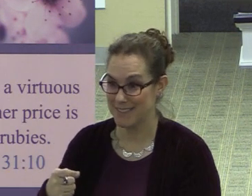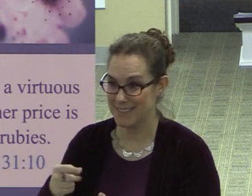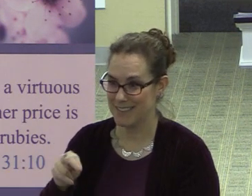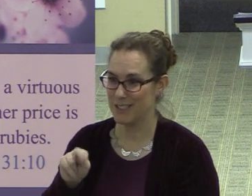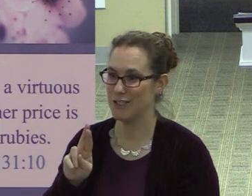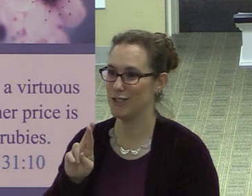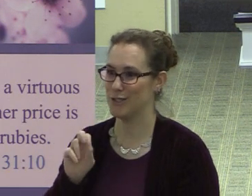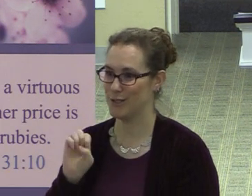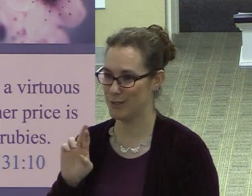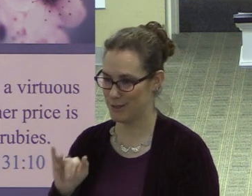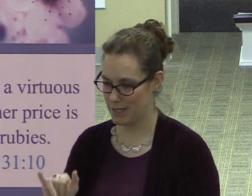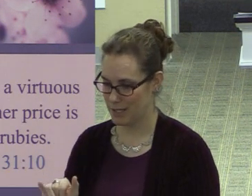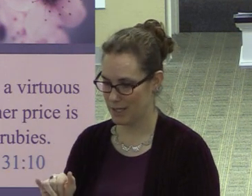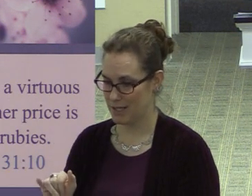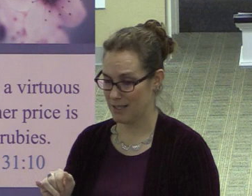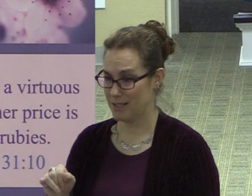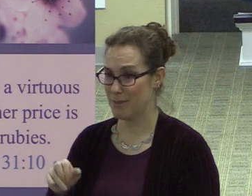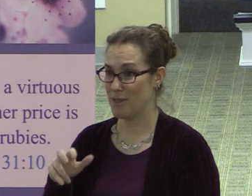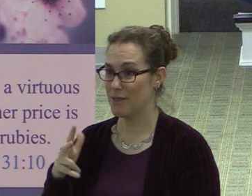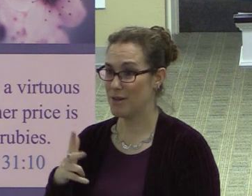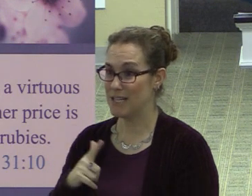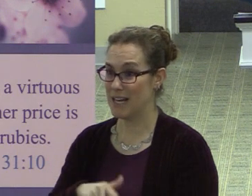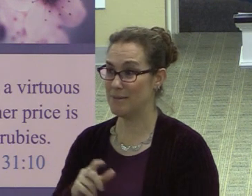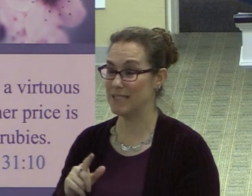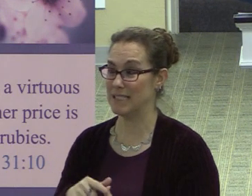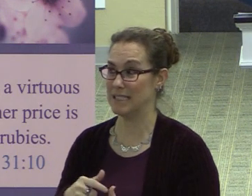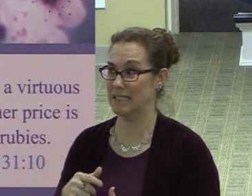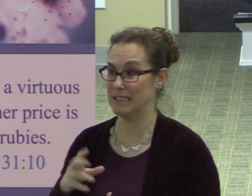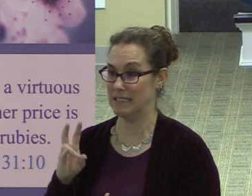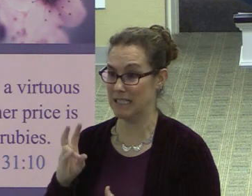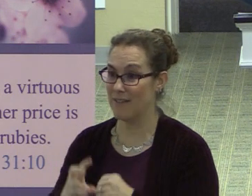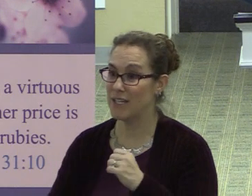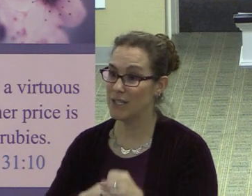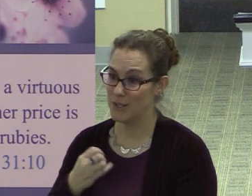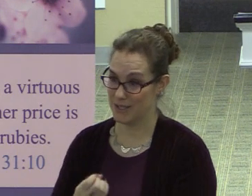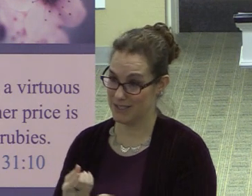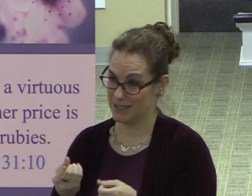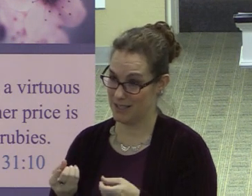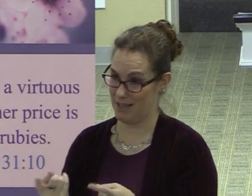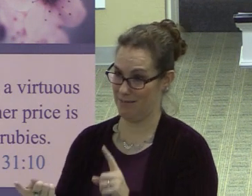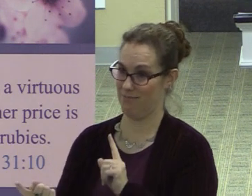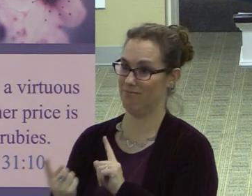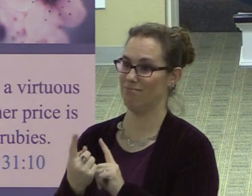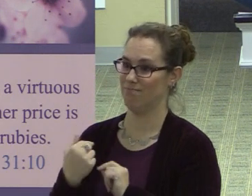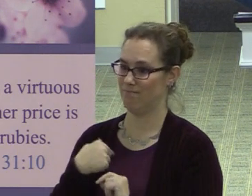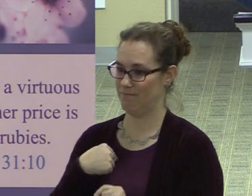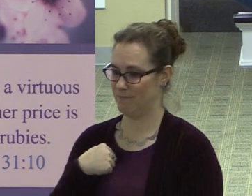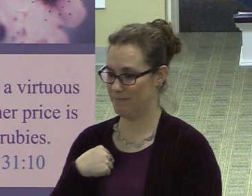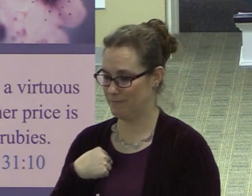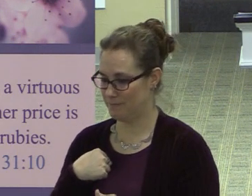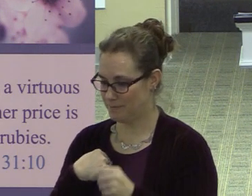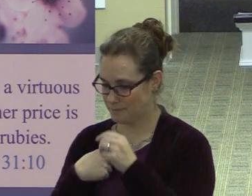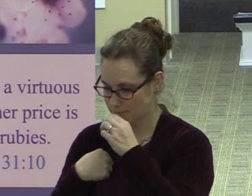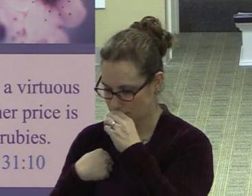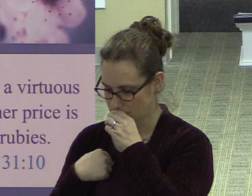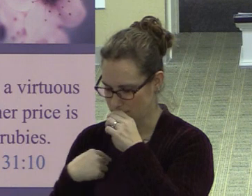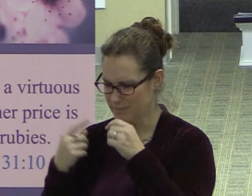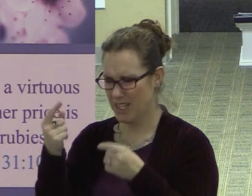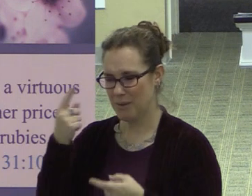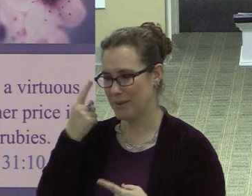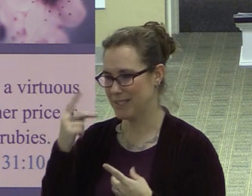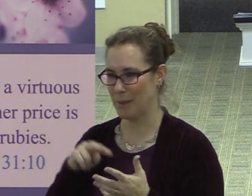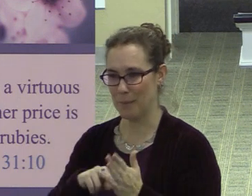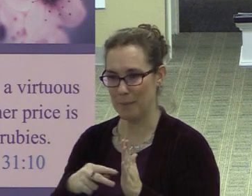again, things along that line, that's been the third time in 7 years that that's come to me. Something along those lines that has taken place. I don't think it's on purpose.